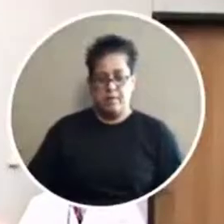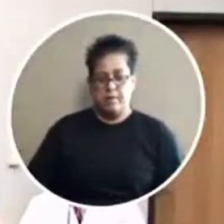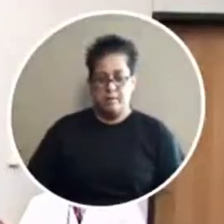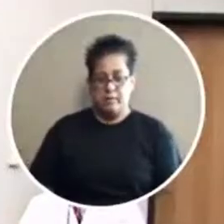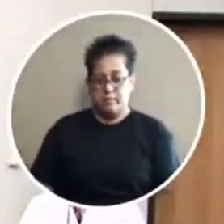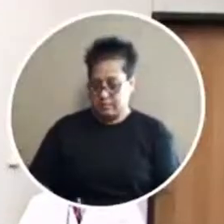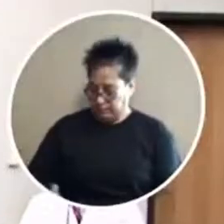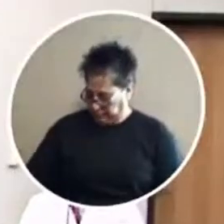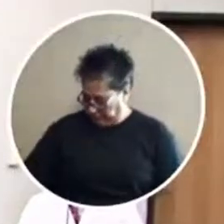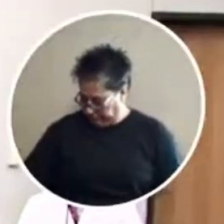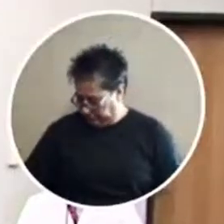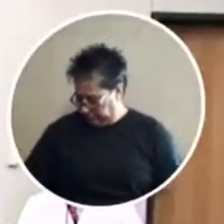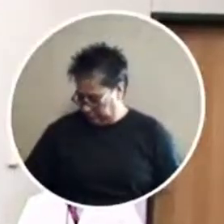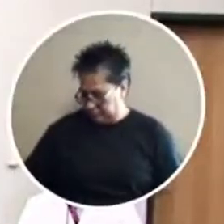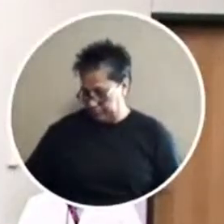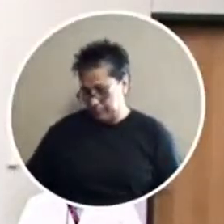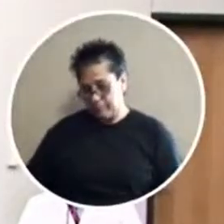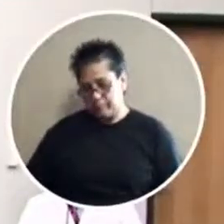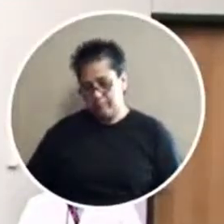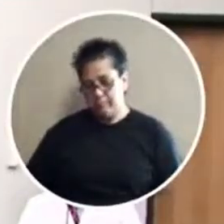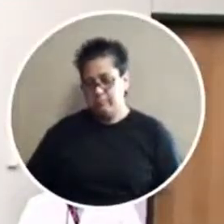And if you could repeat the question.